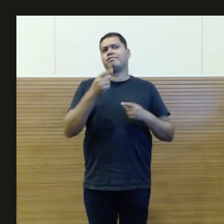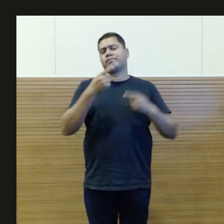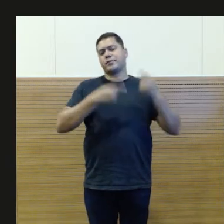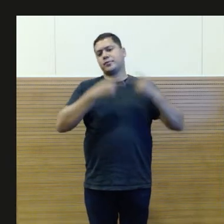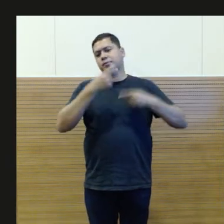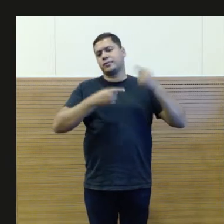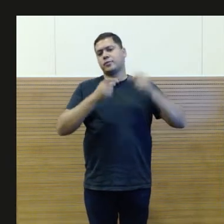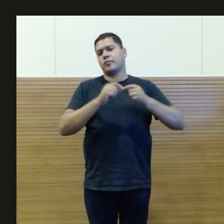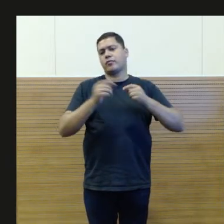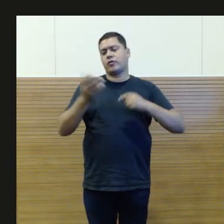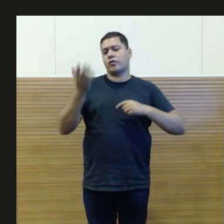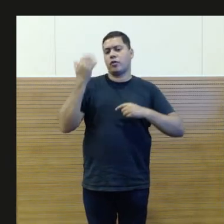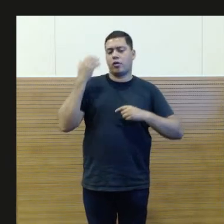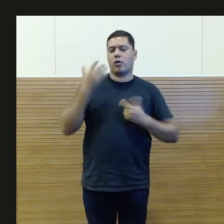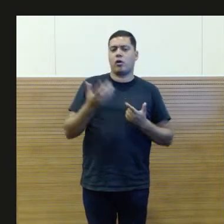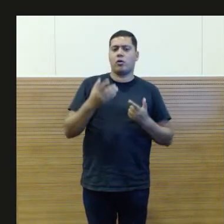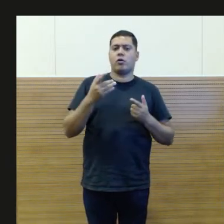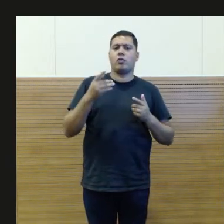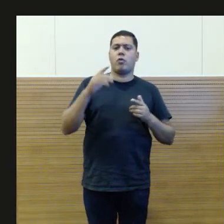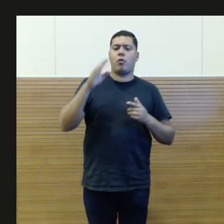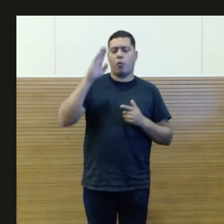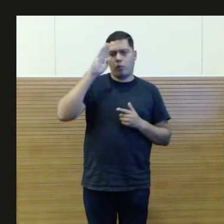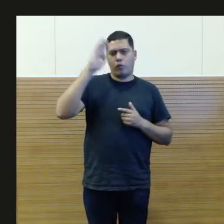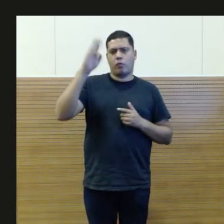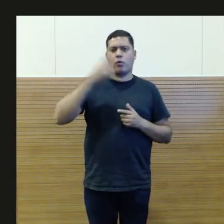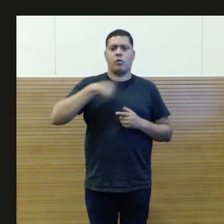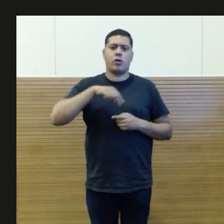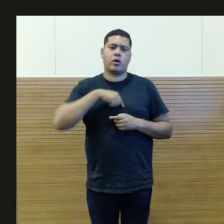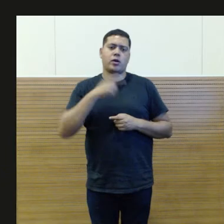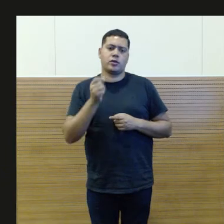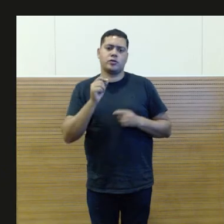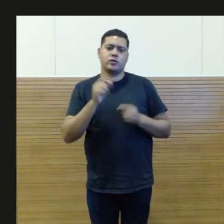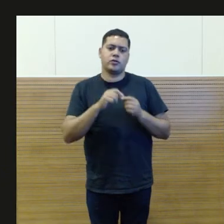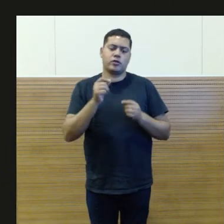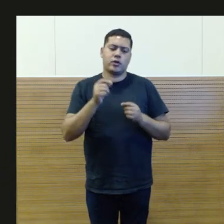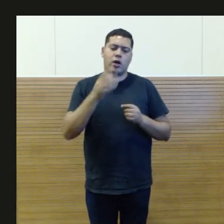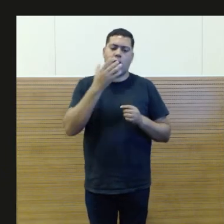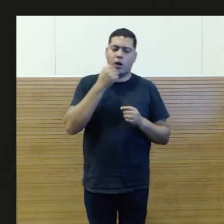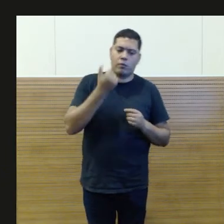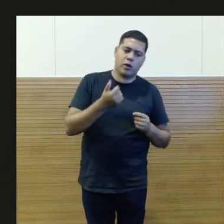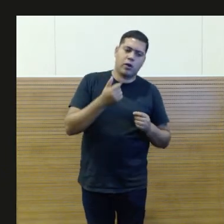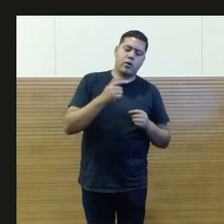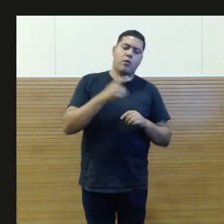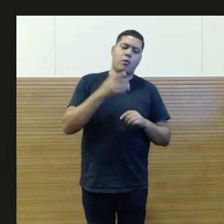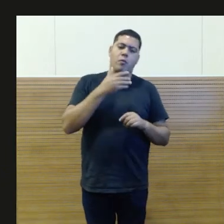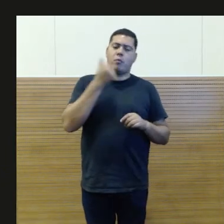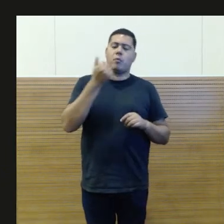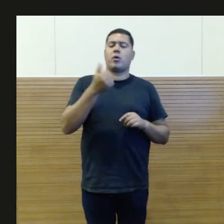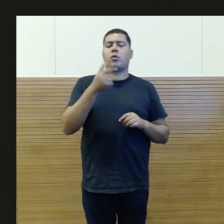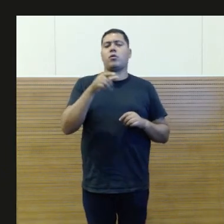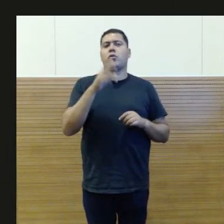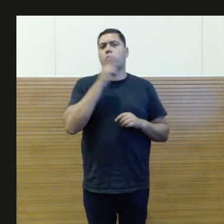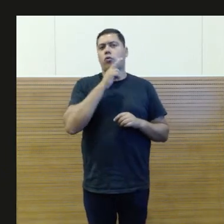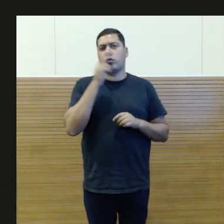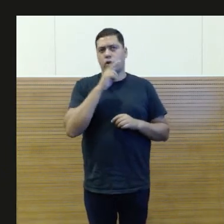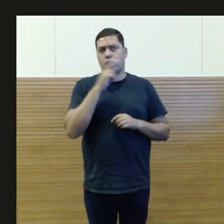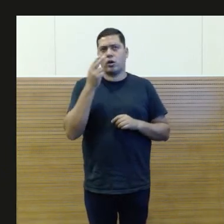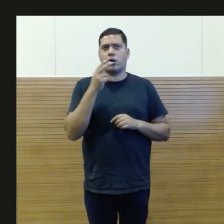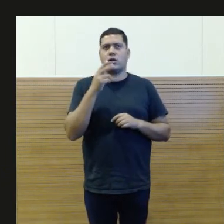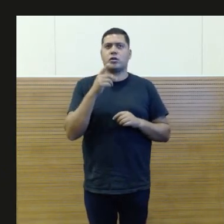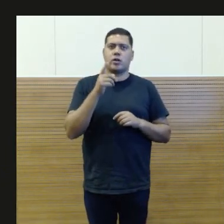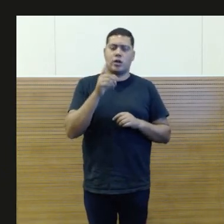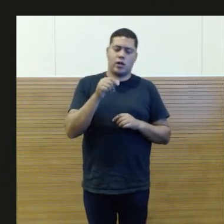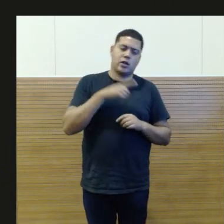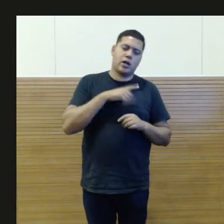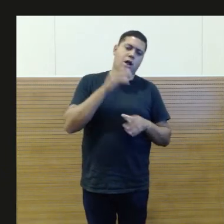be appropriate to the Brazilian population, and the food guides to be used by the public managers to try and lead the